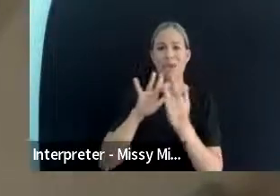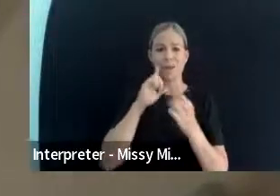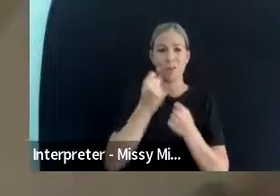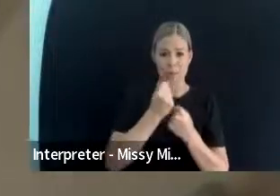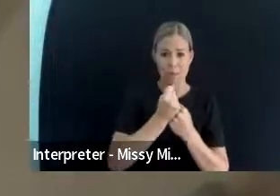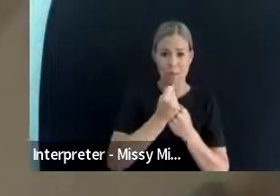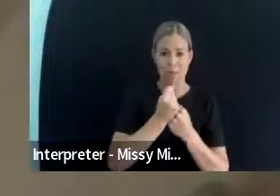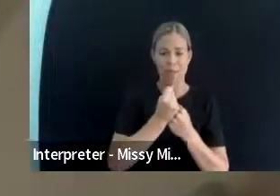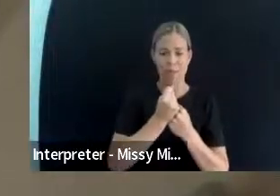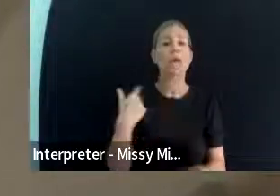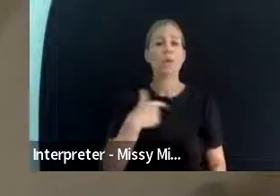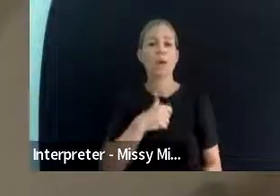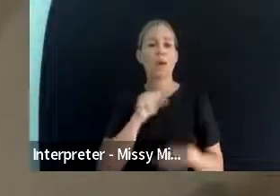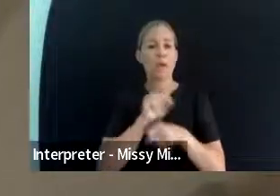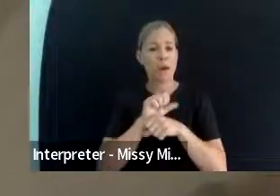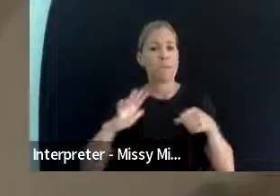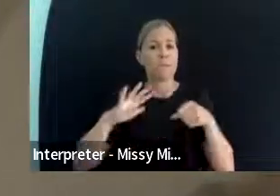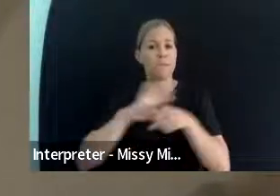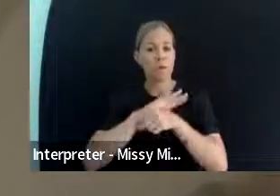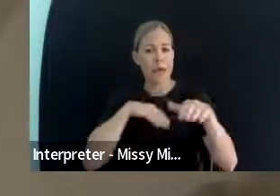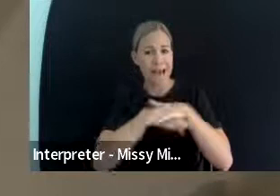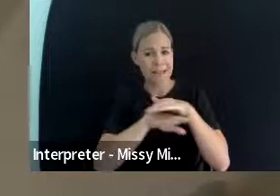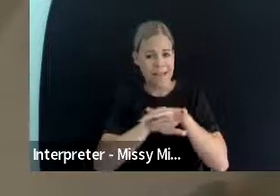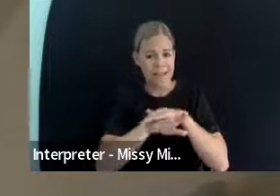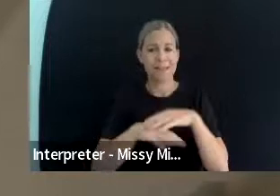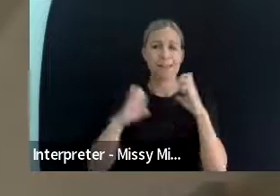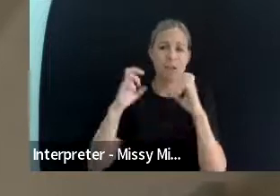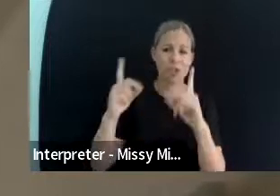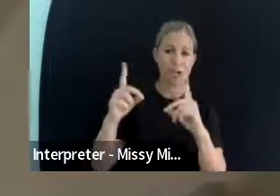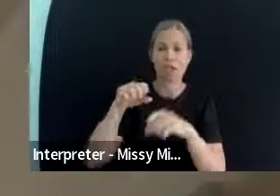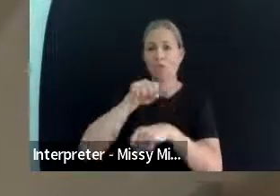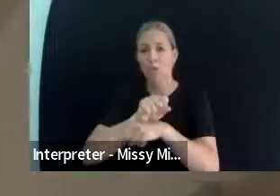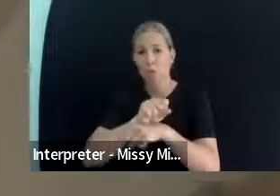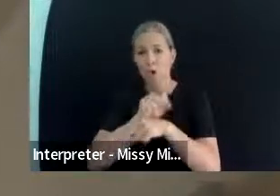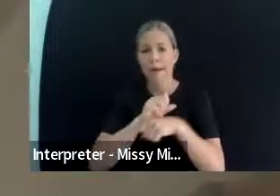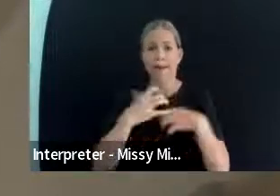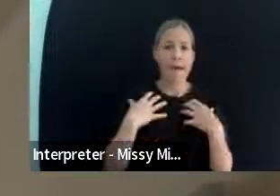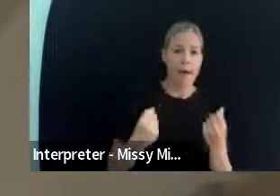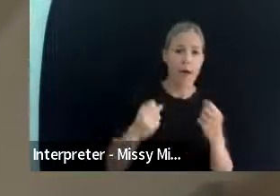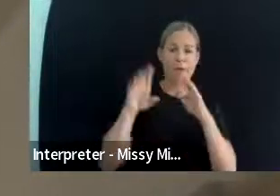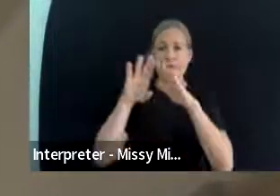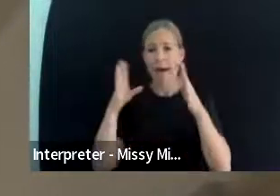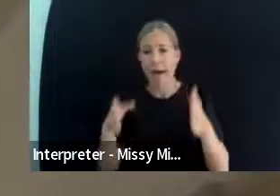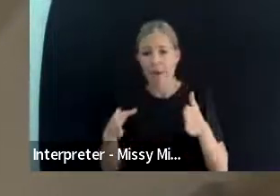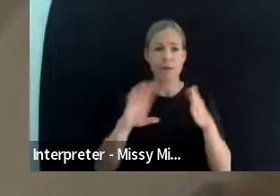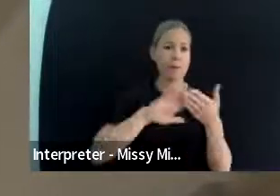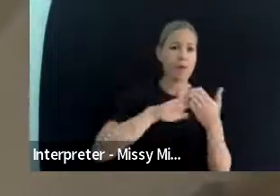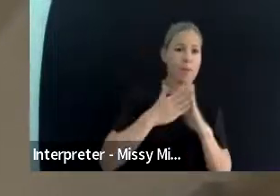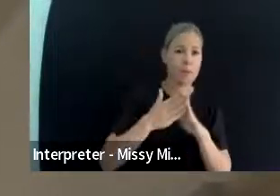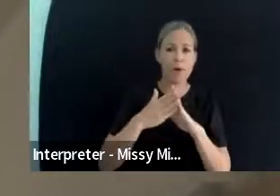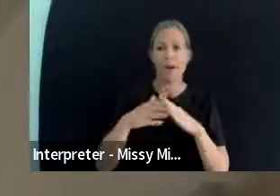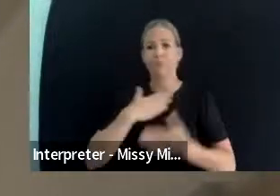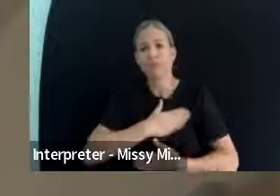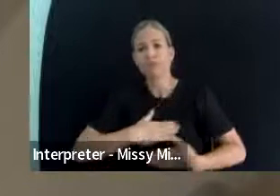full access to education, work, health, housing, community, recreation, and relationships for